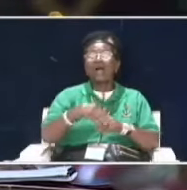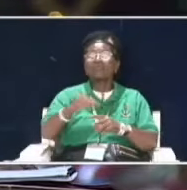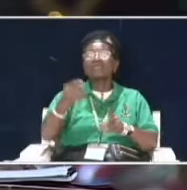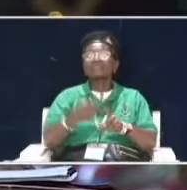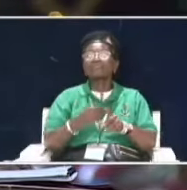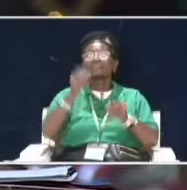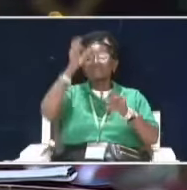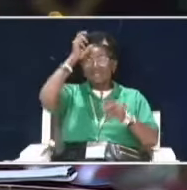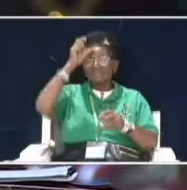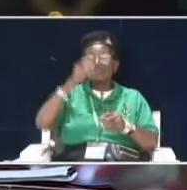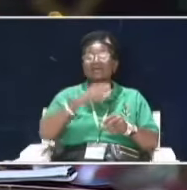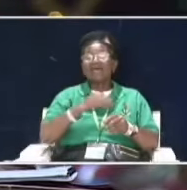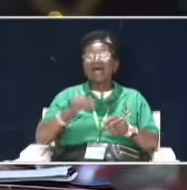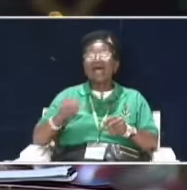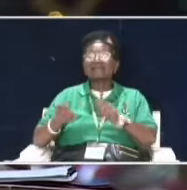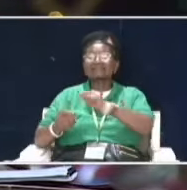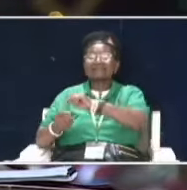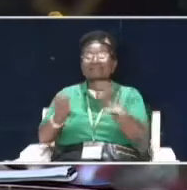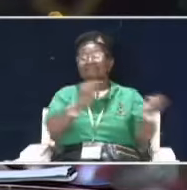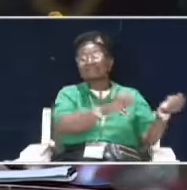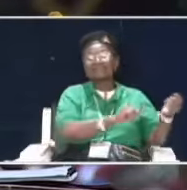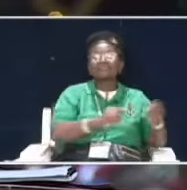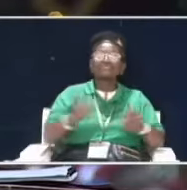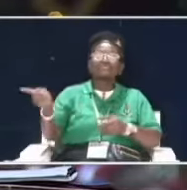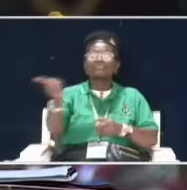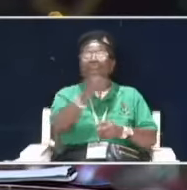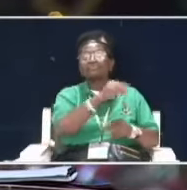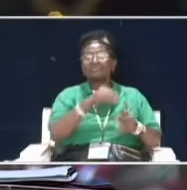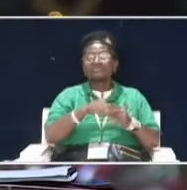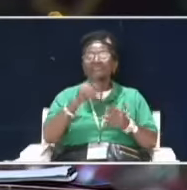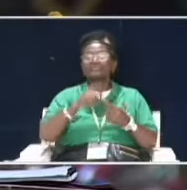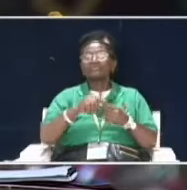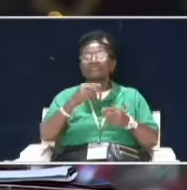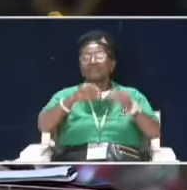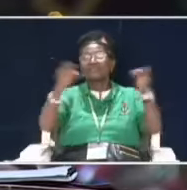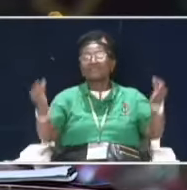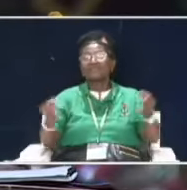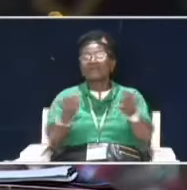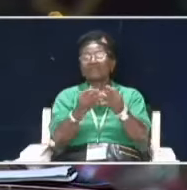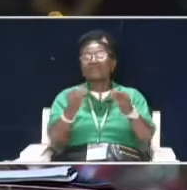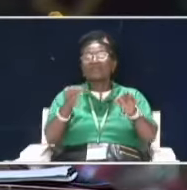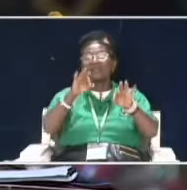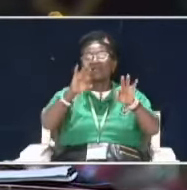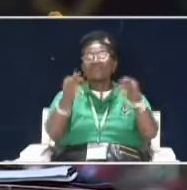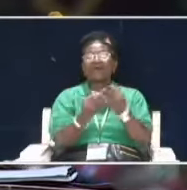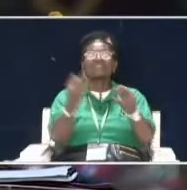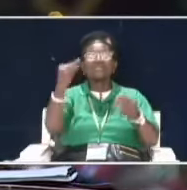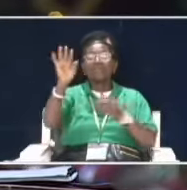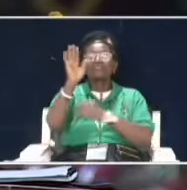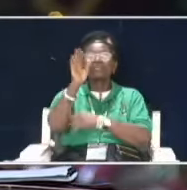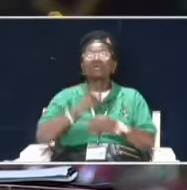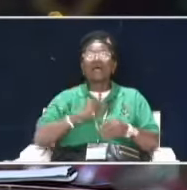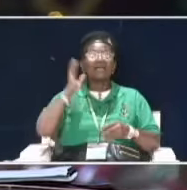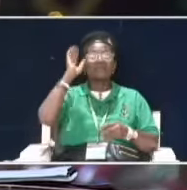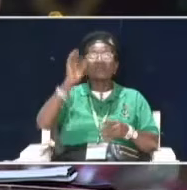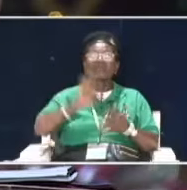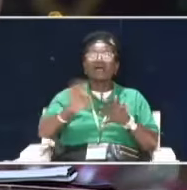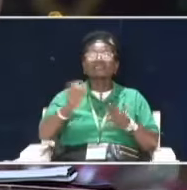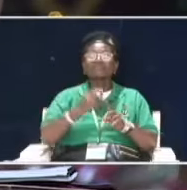and translate you into the family of God. I'm going to count from 1 to